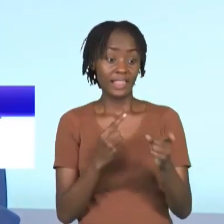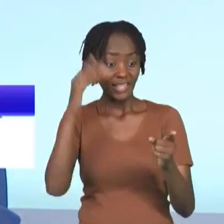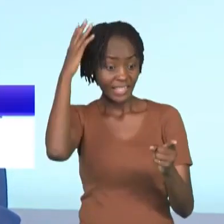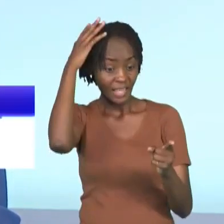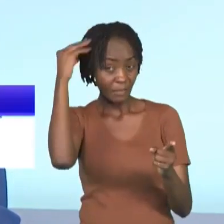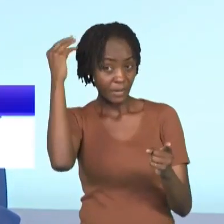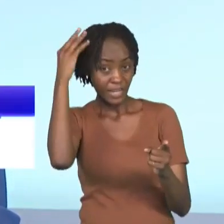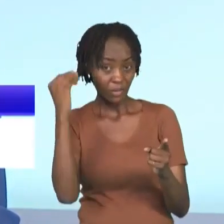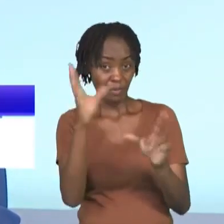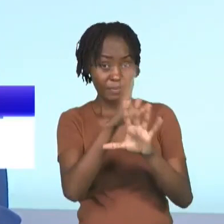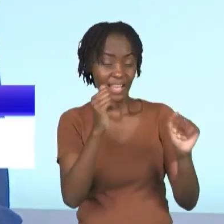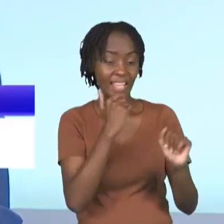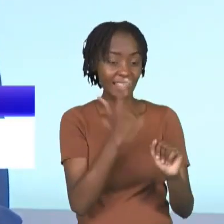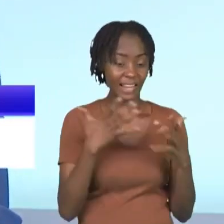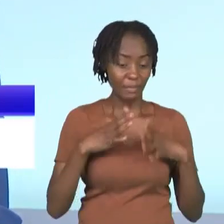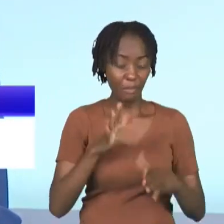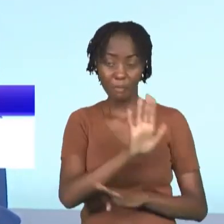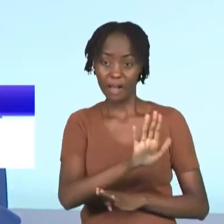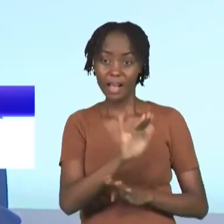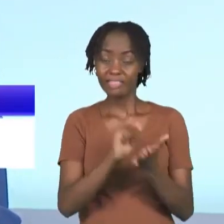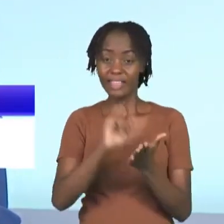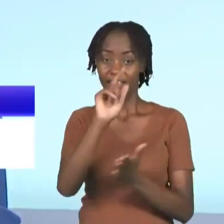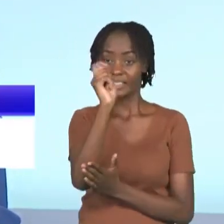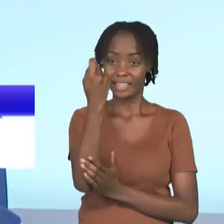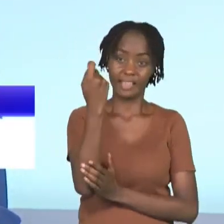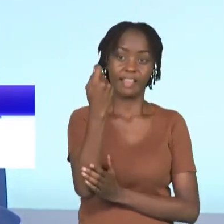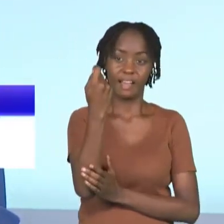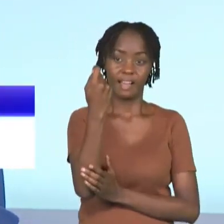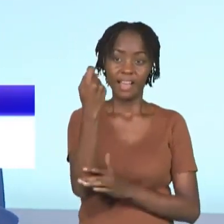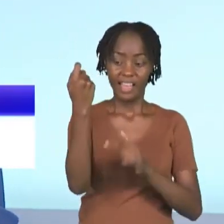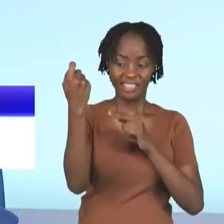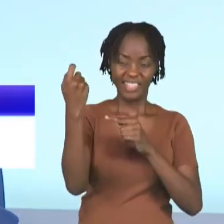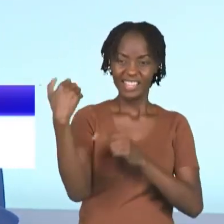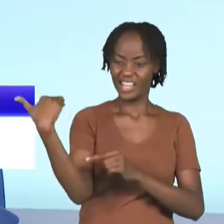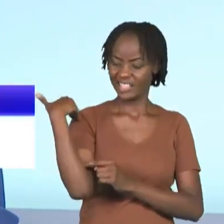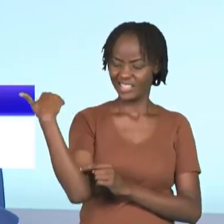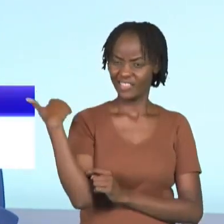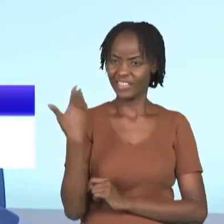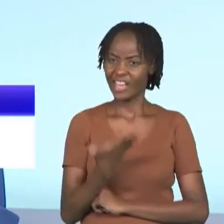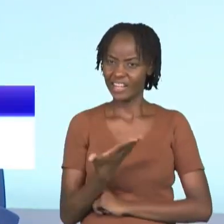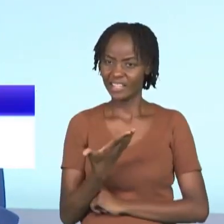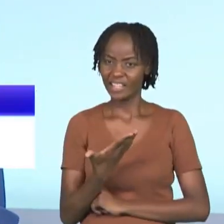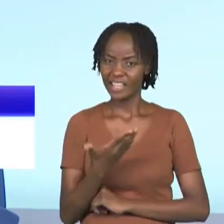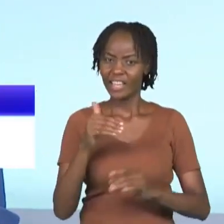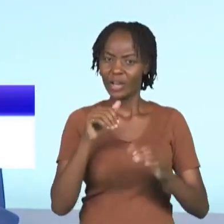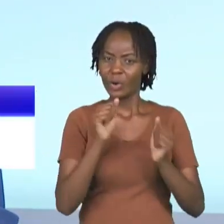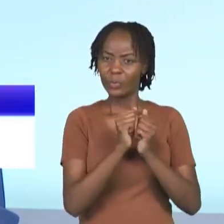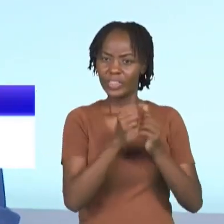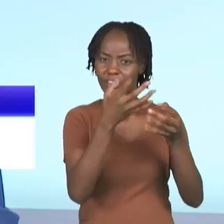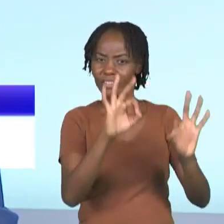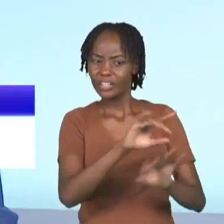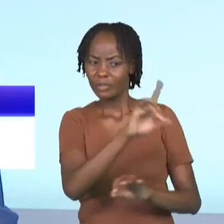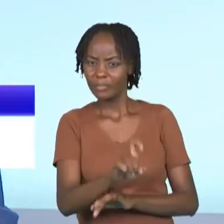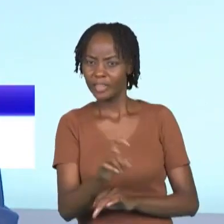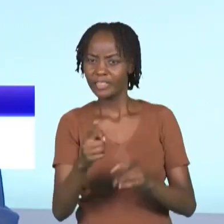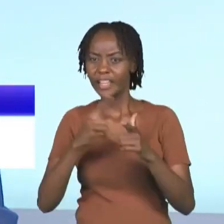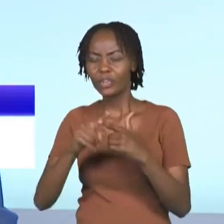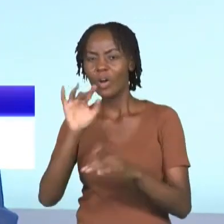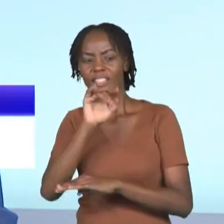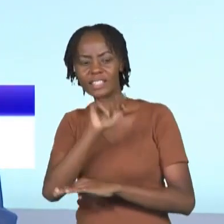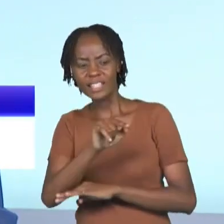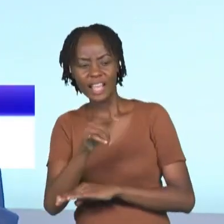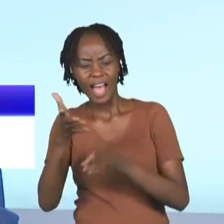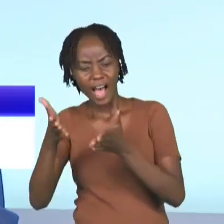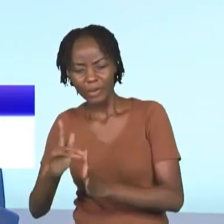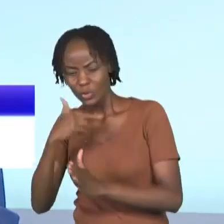trying to tell the people of his country that Kenya is interfering with their sovereignty. How do you tell someone who came to help you